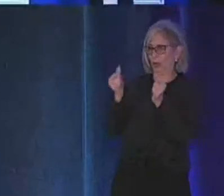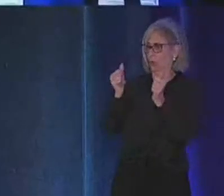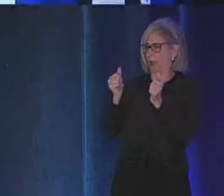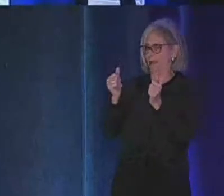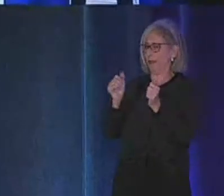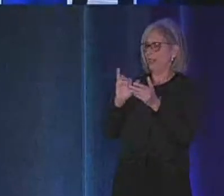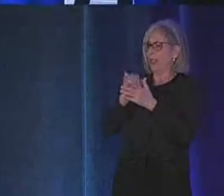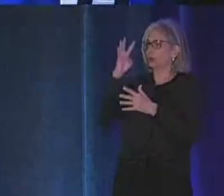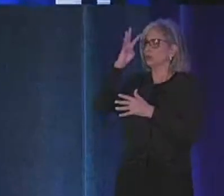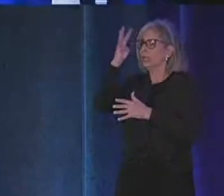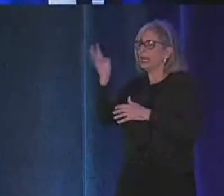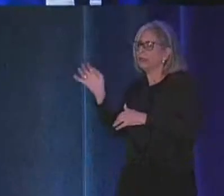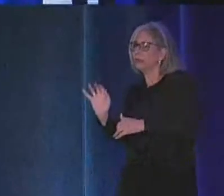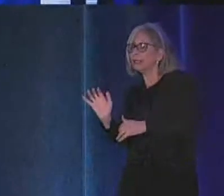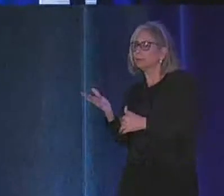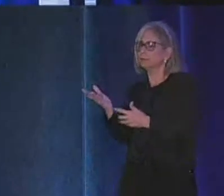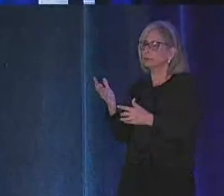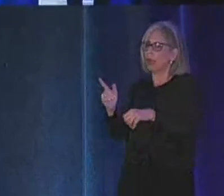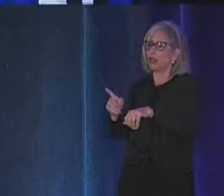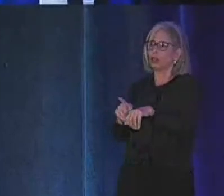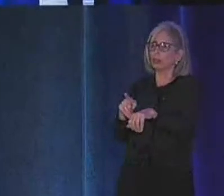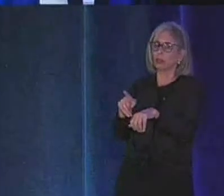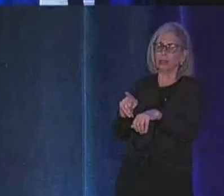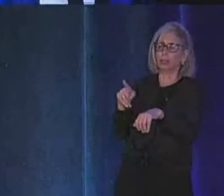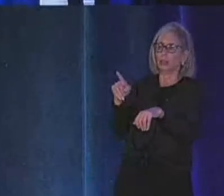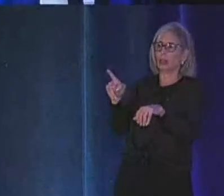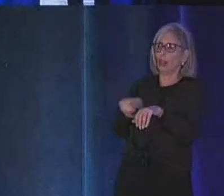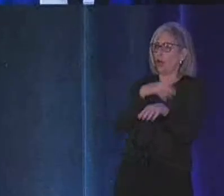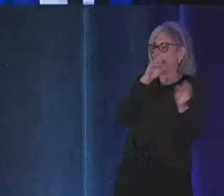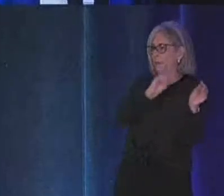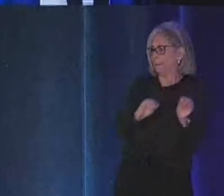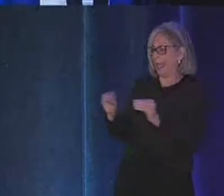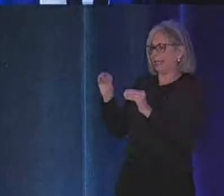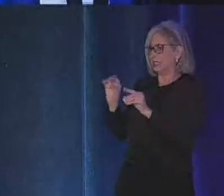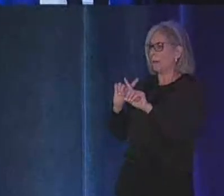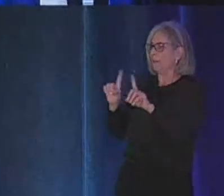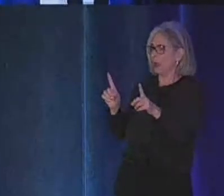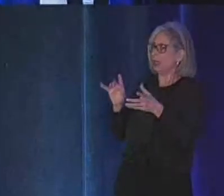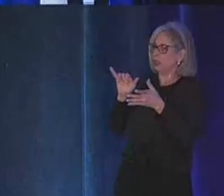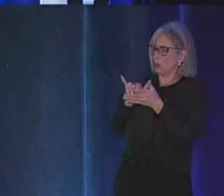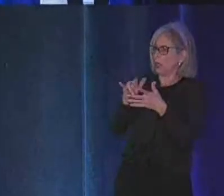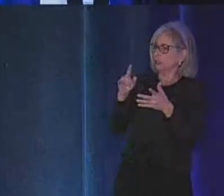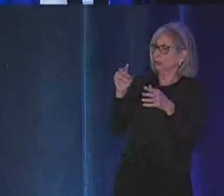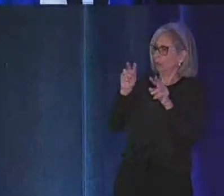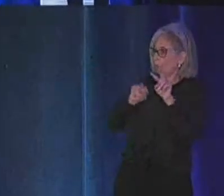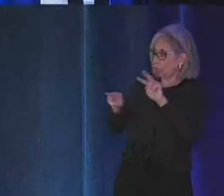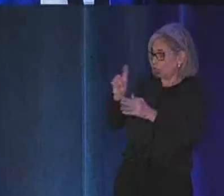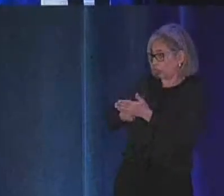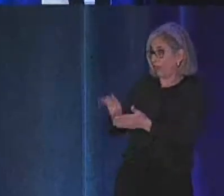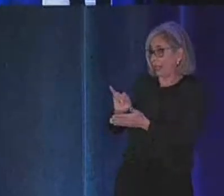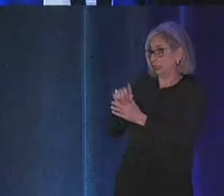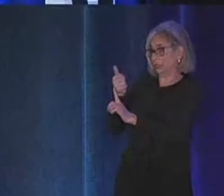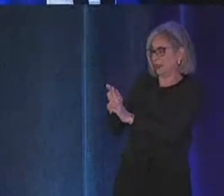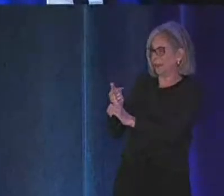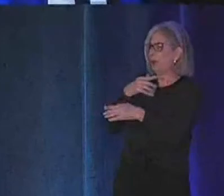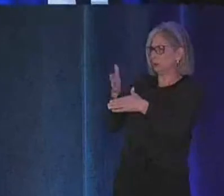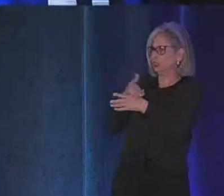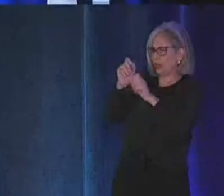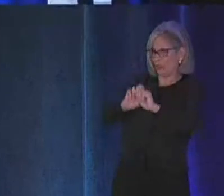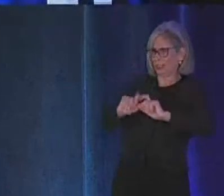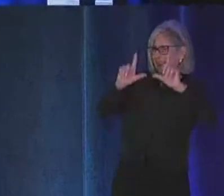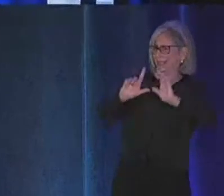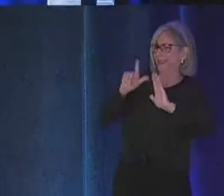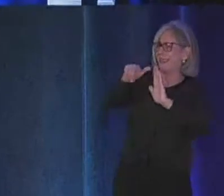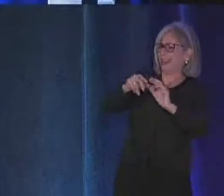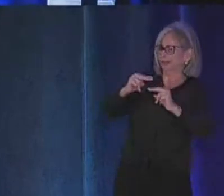might create like some long tags or something of the sort, but that's something you want to also look up. I'll be sharing the slides